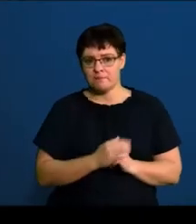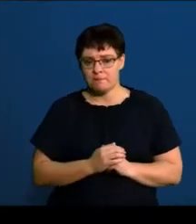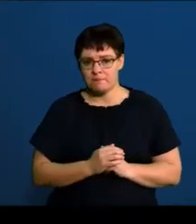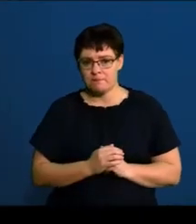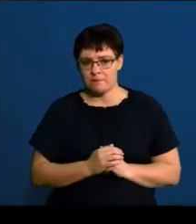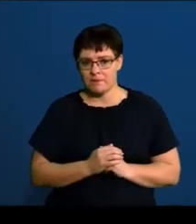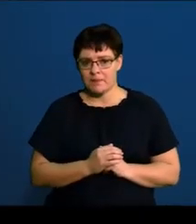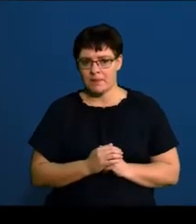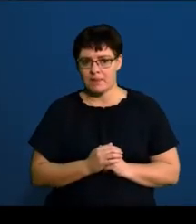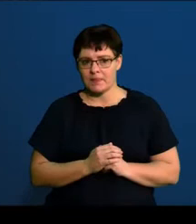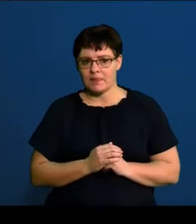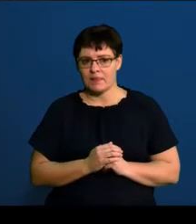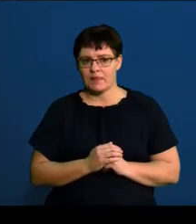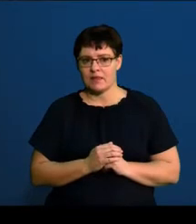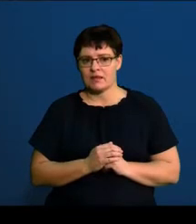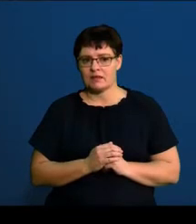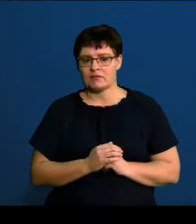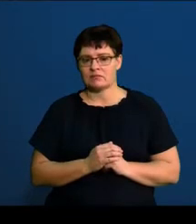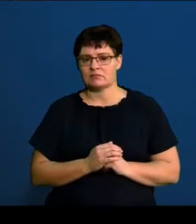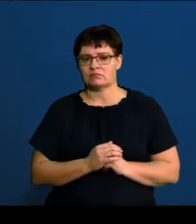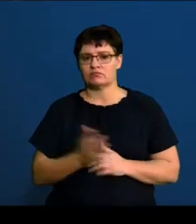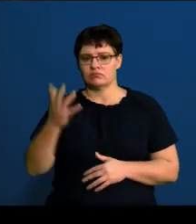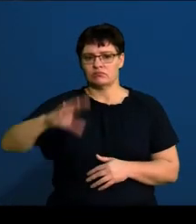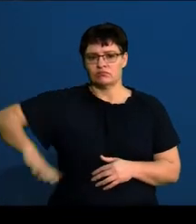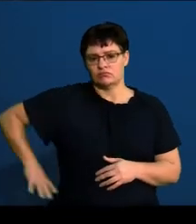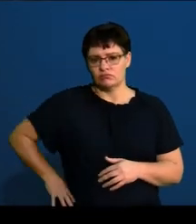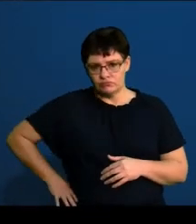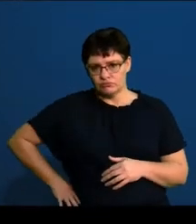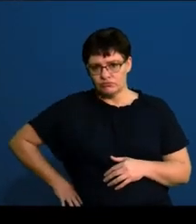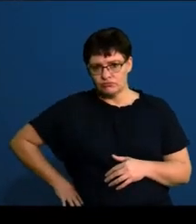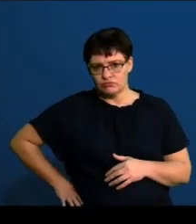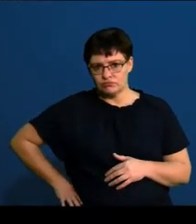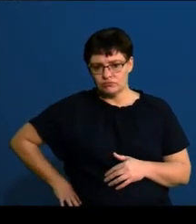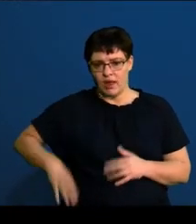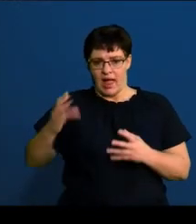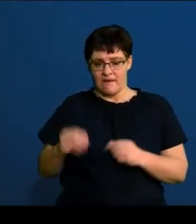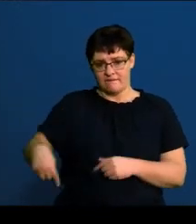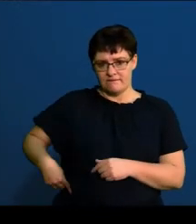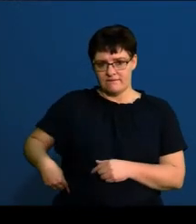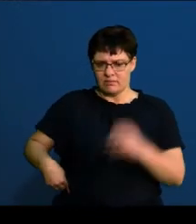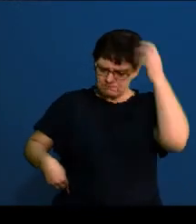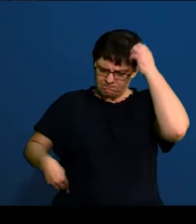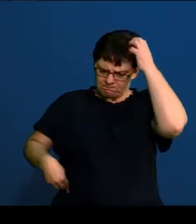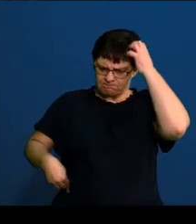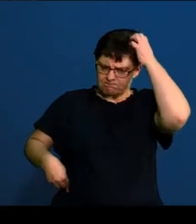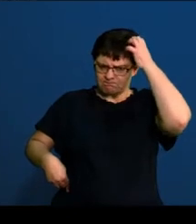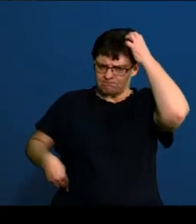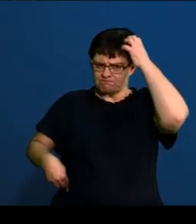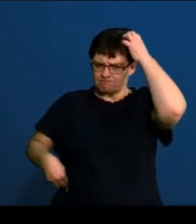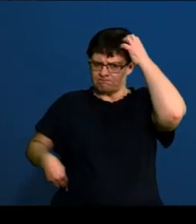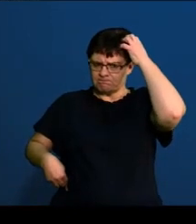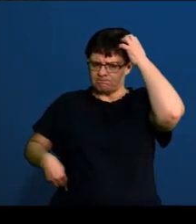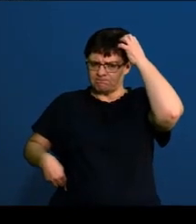Okay, so frame 1, she has her hand on her hip. She's scratching her head. Her finger is